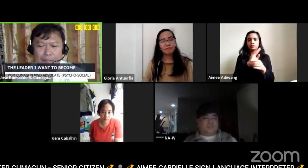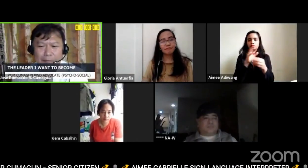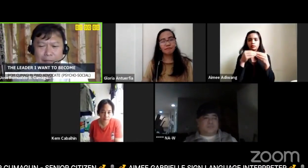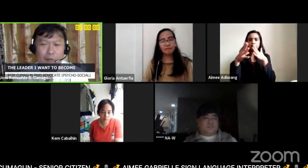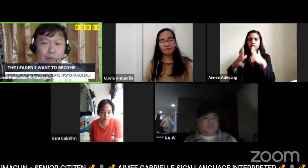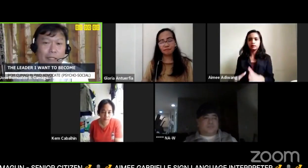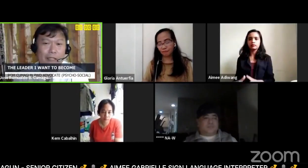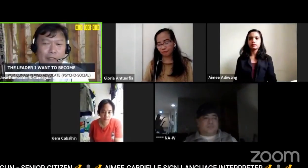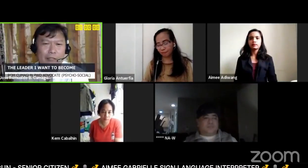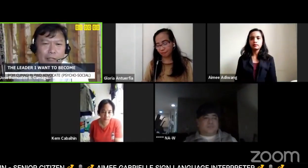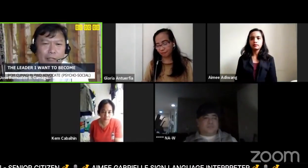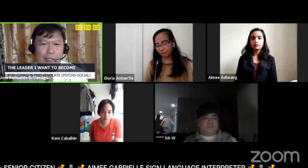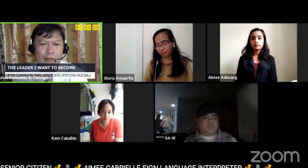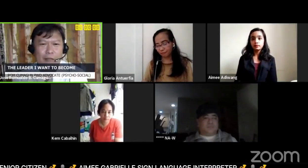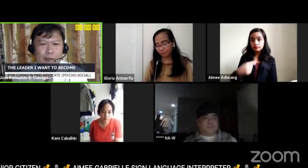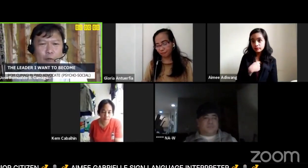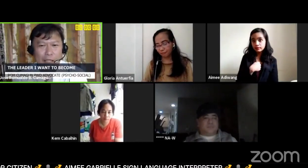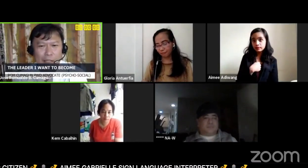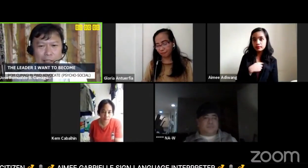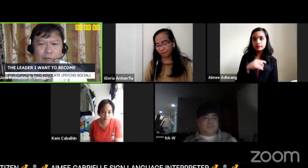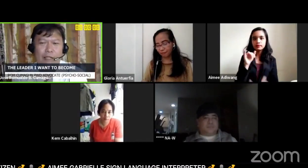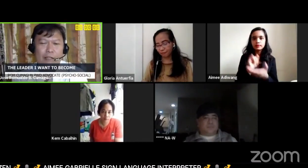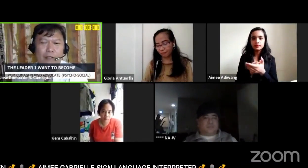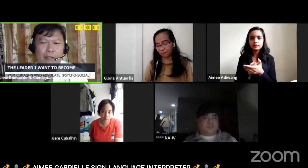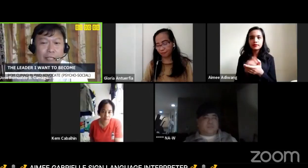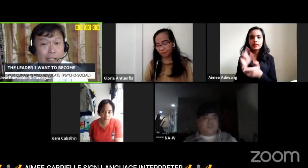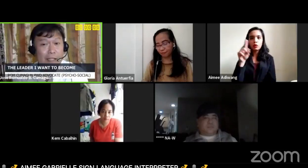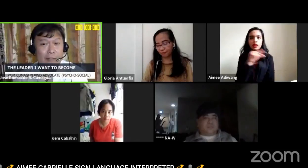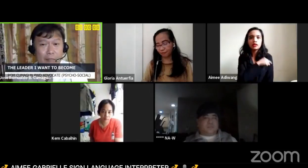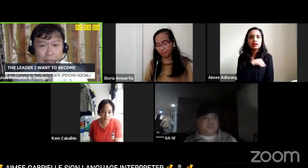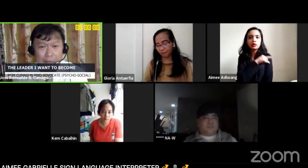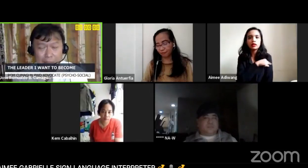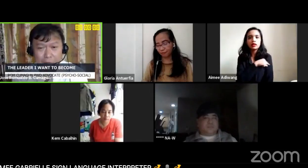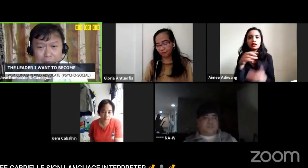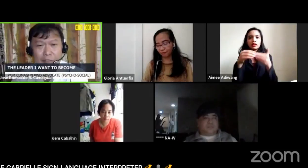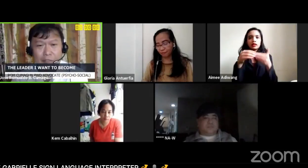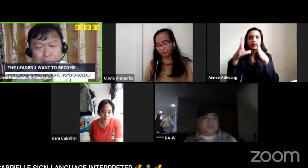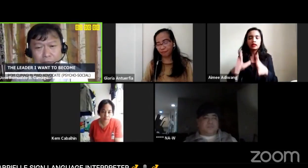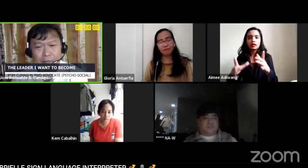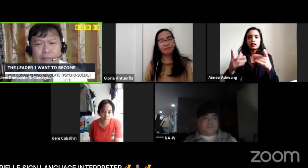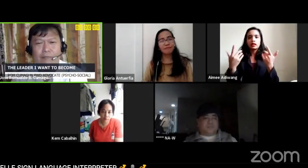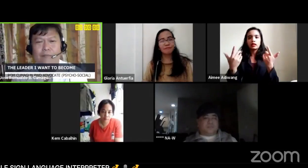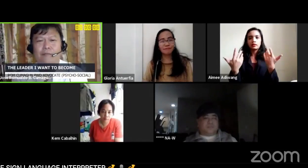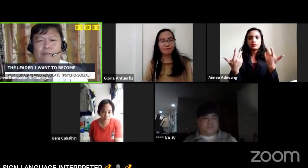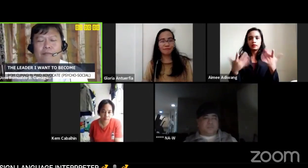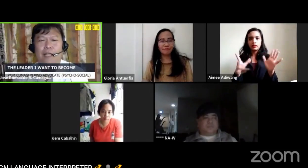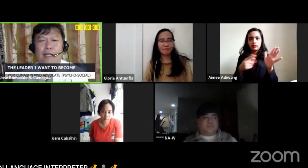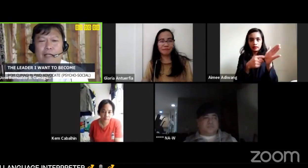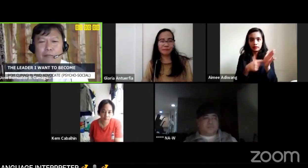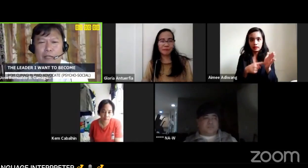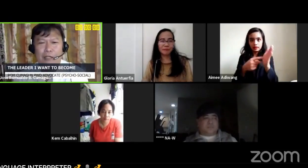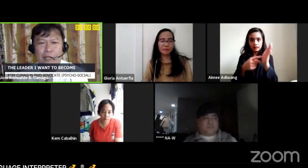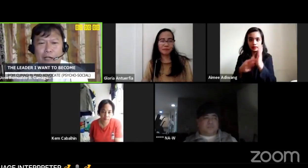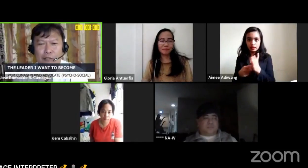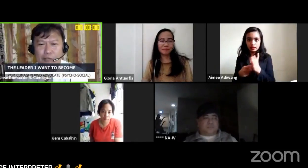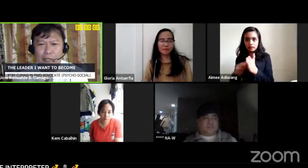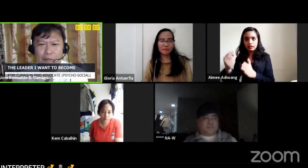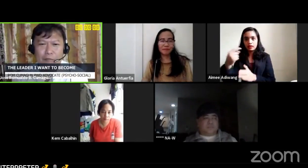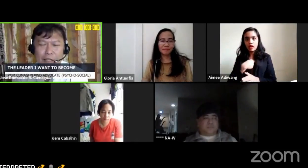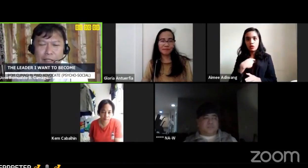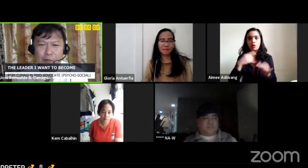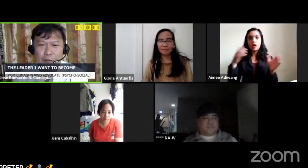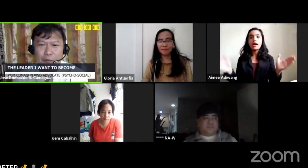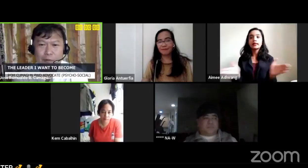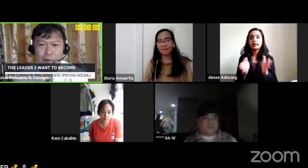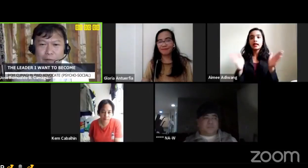And for me, that's one quality of a leader that I have demanded for myself. And I am